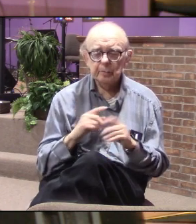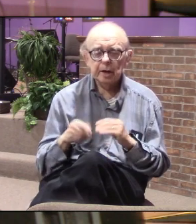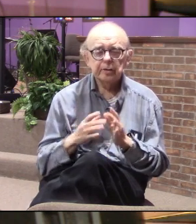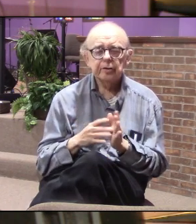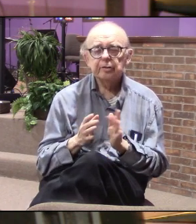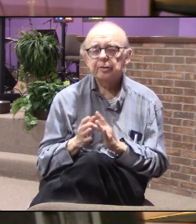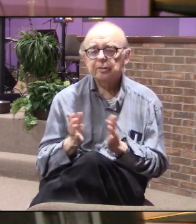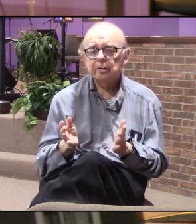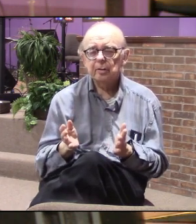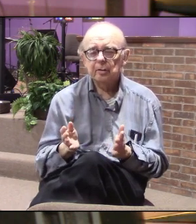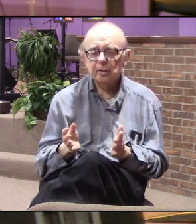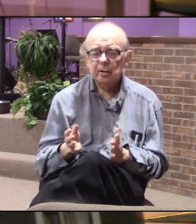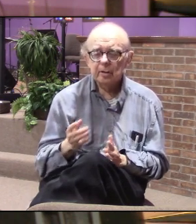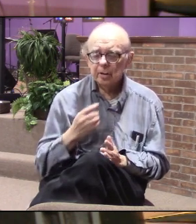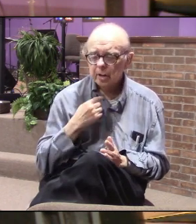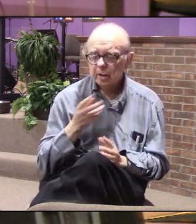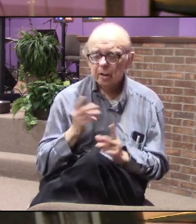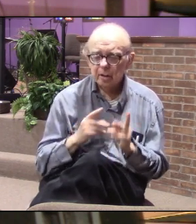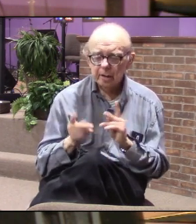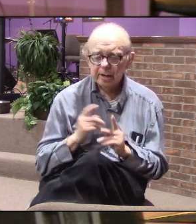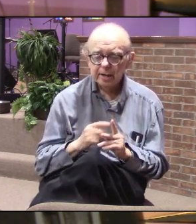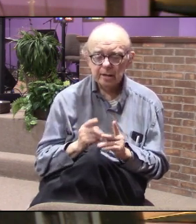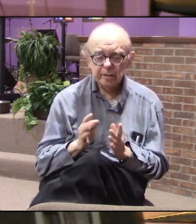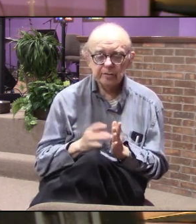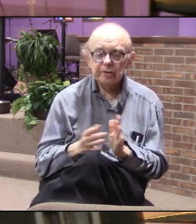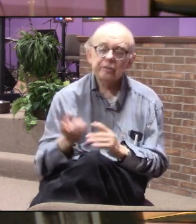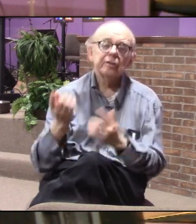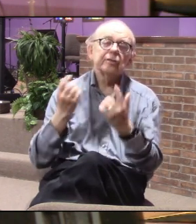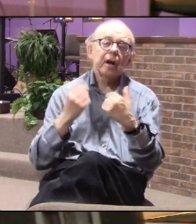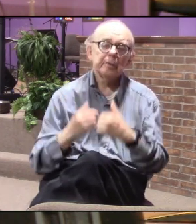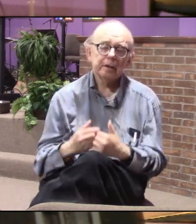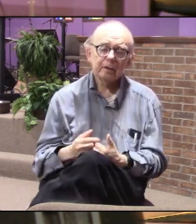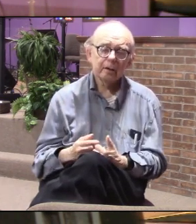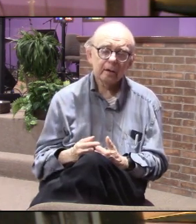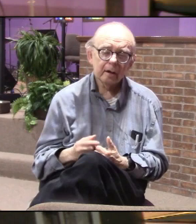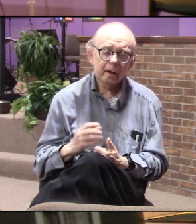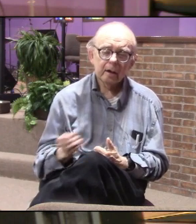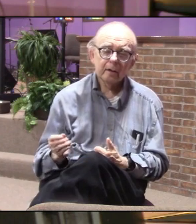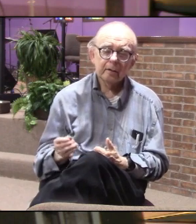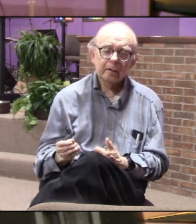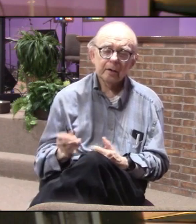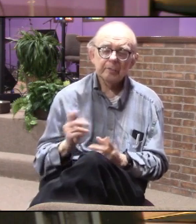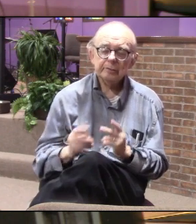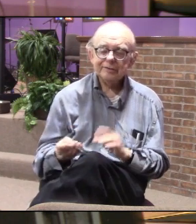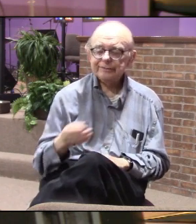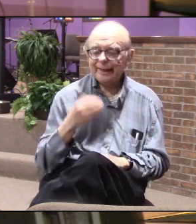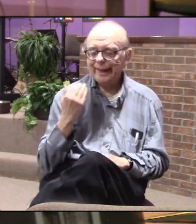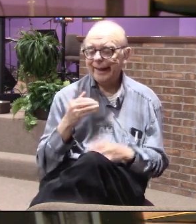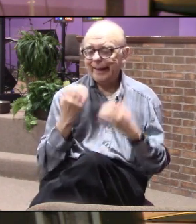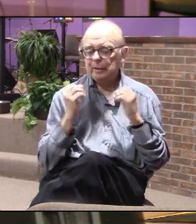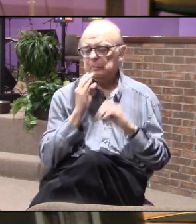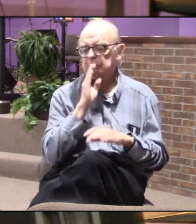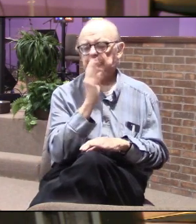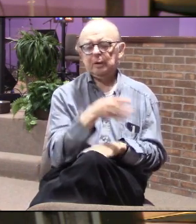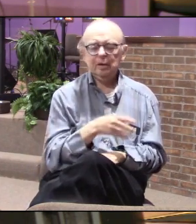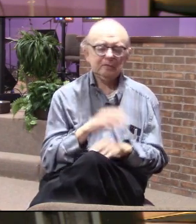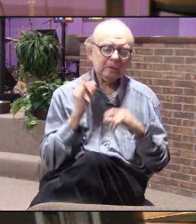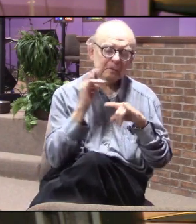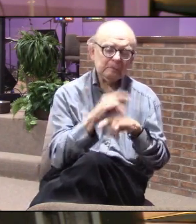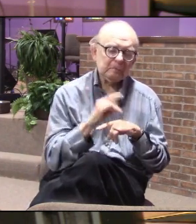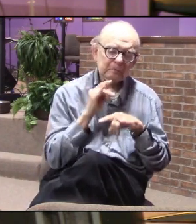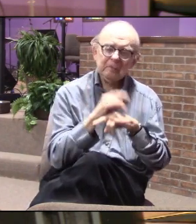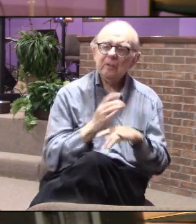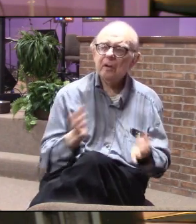Jesus. We've told them he's coming. And they've laughed at us, they've spit on us, they've mocked